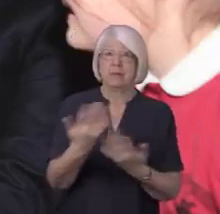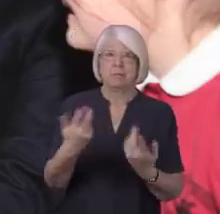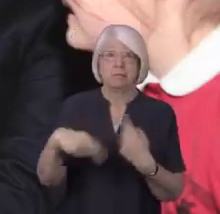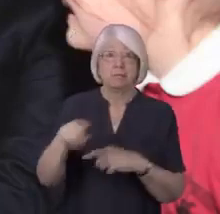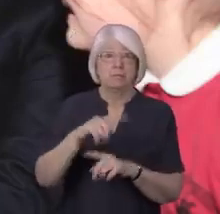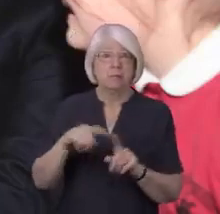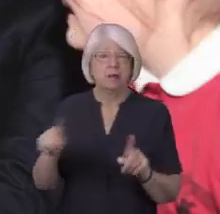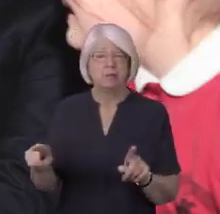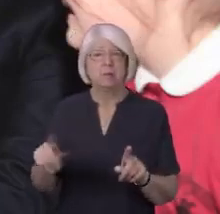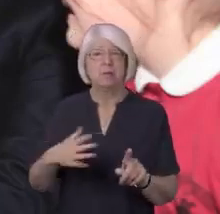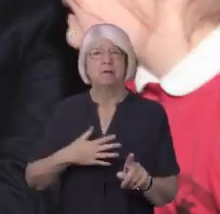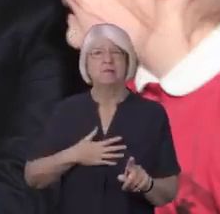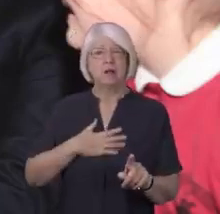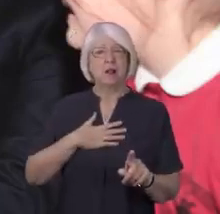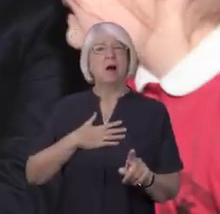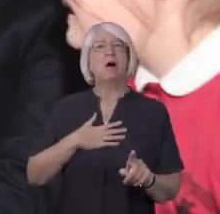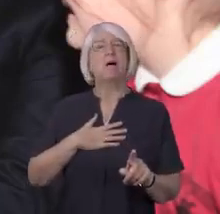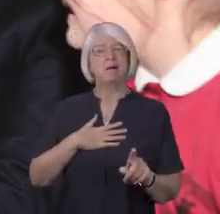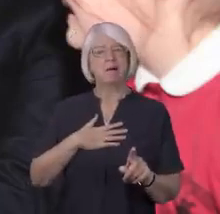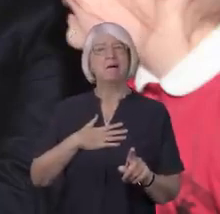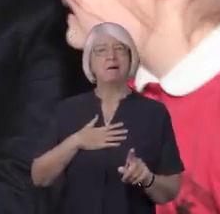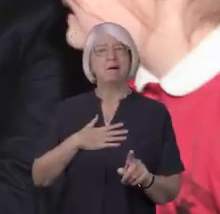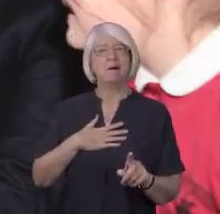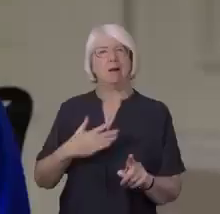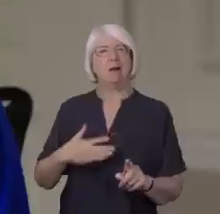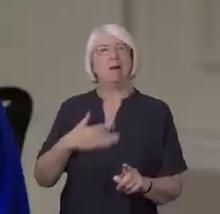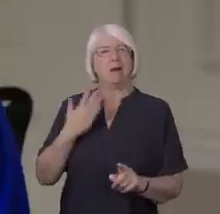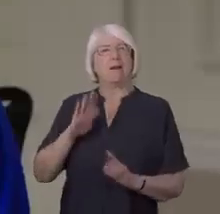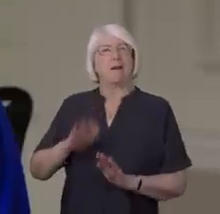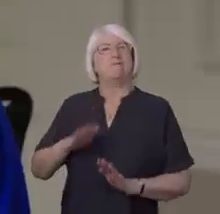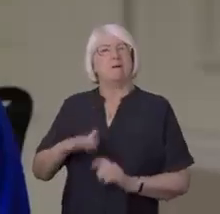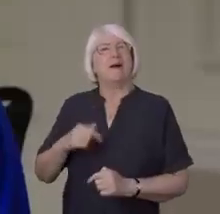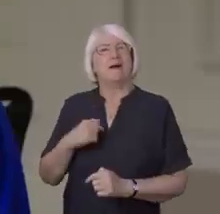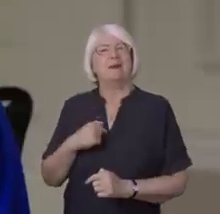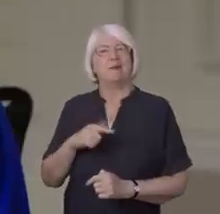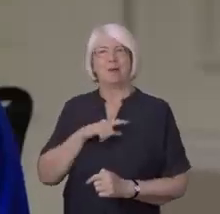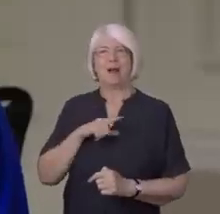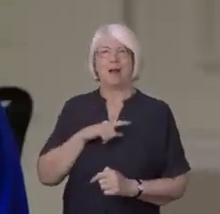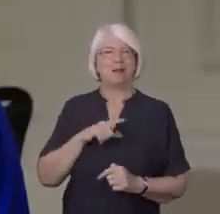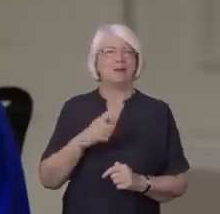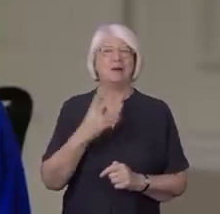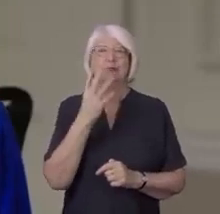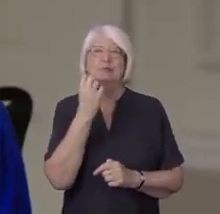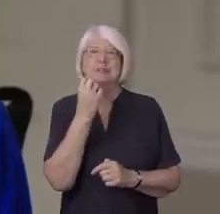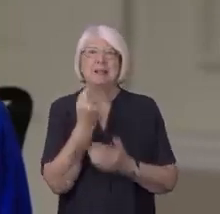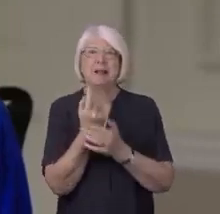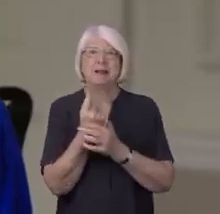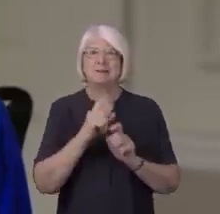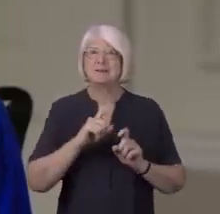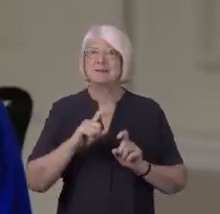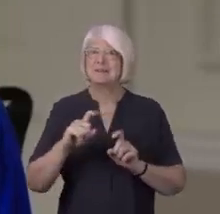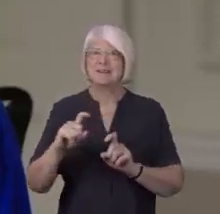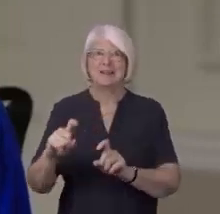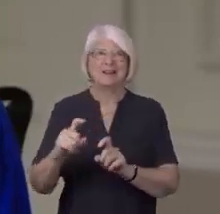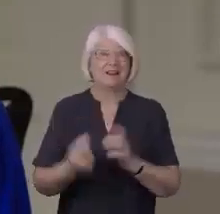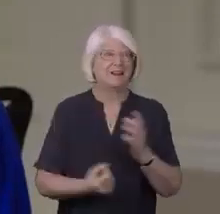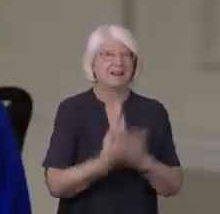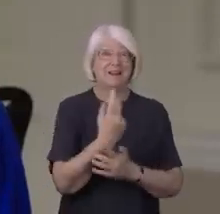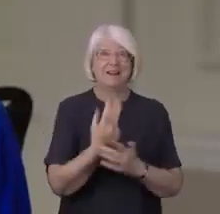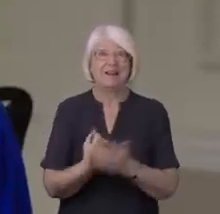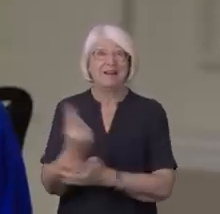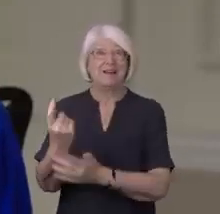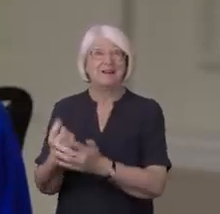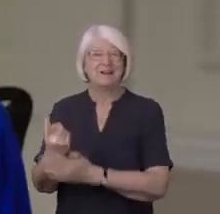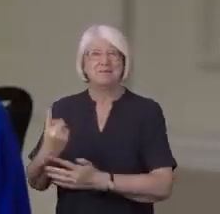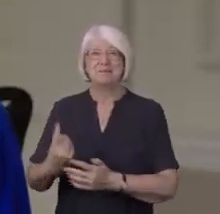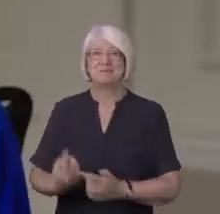that, despite the challenging circumstances, Christingle services such as this will be happening in